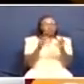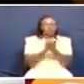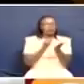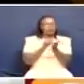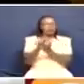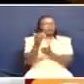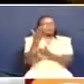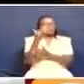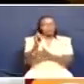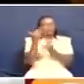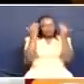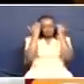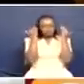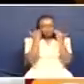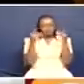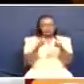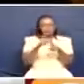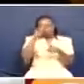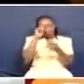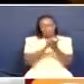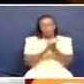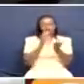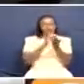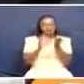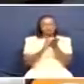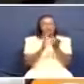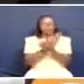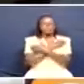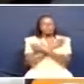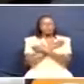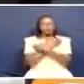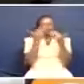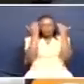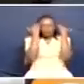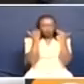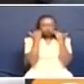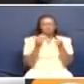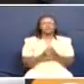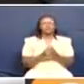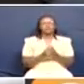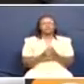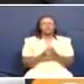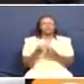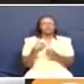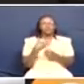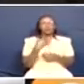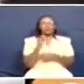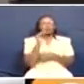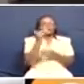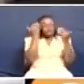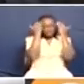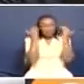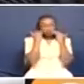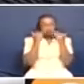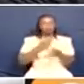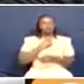believe, and is on the chapter on amicus curiae. I'll therefore be requesting the court. I apologize, I